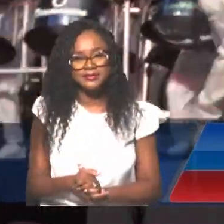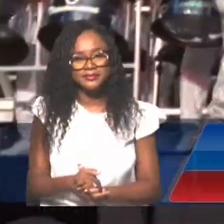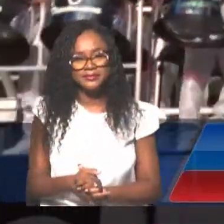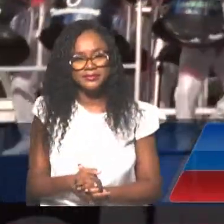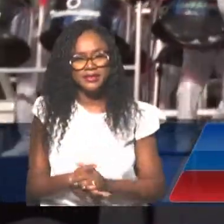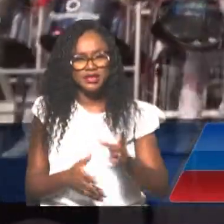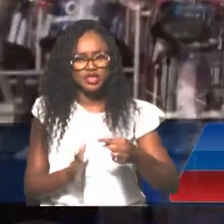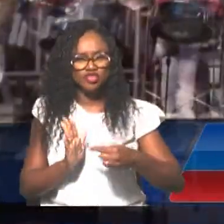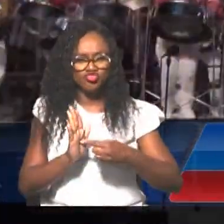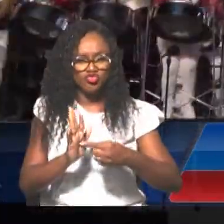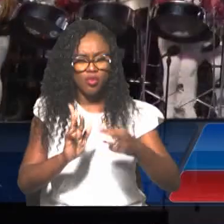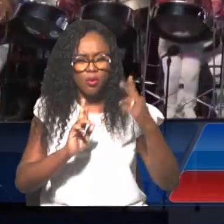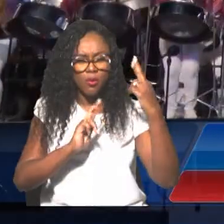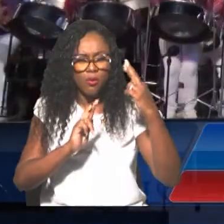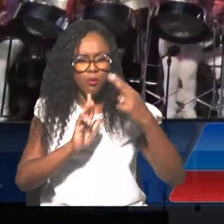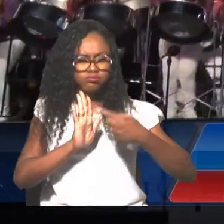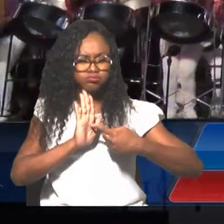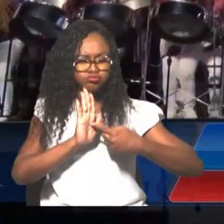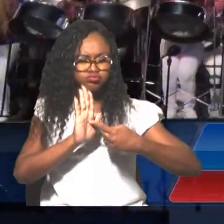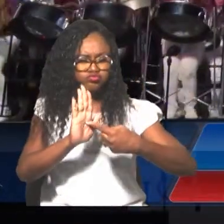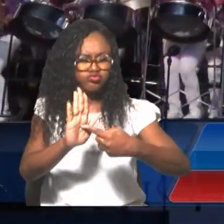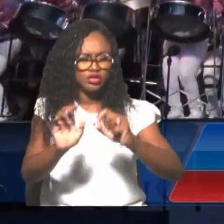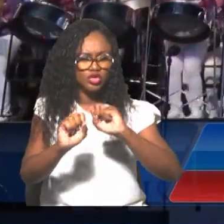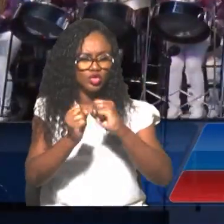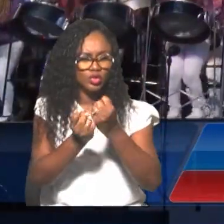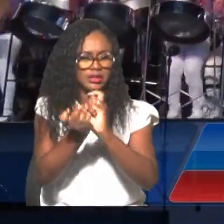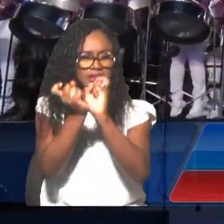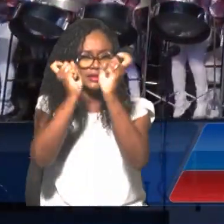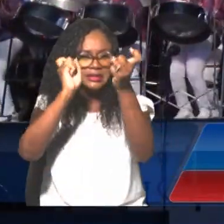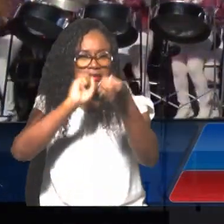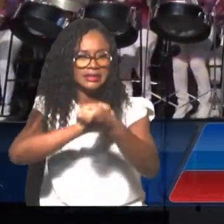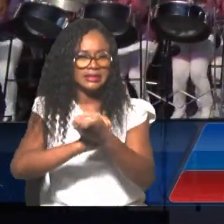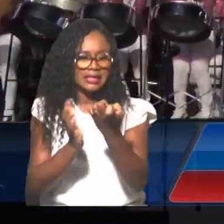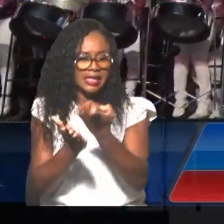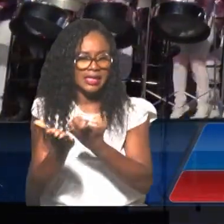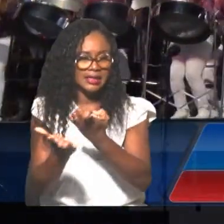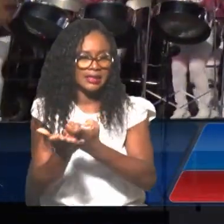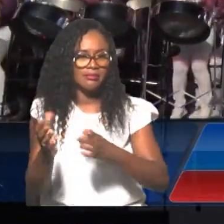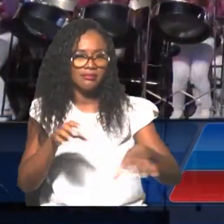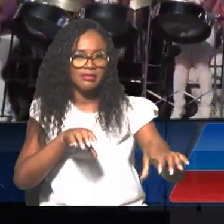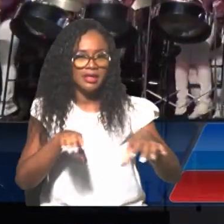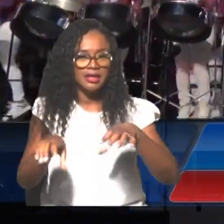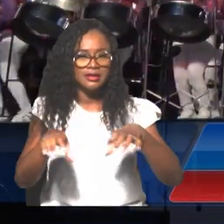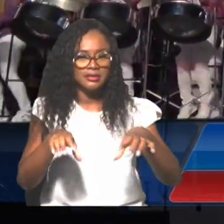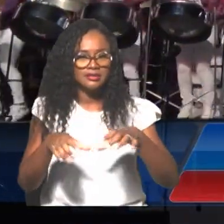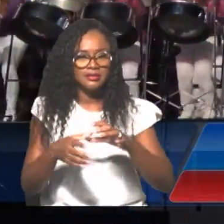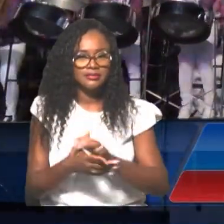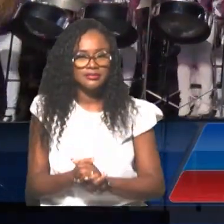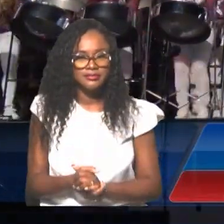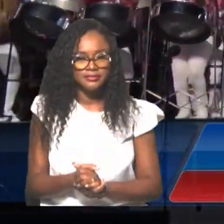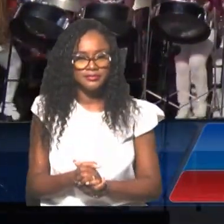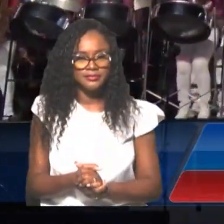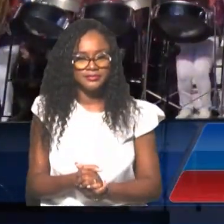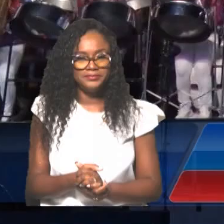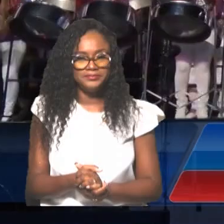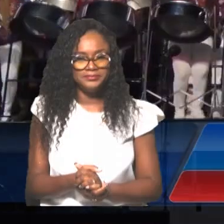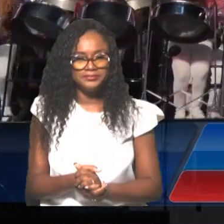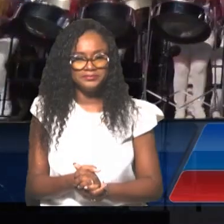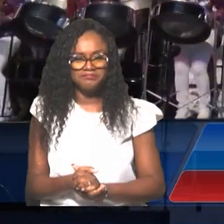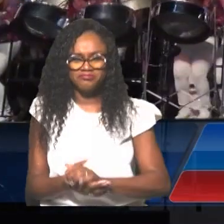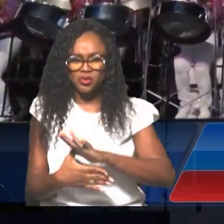is a beacon of hope, social transformation and economic activity. The ripple effects of the competition are felt